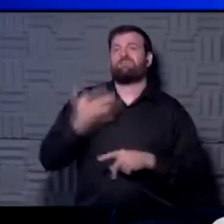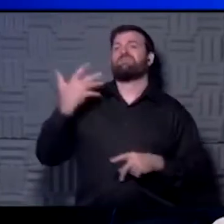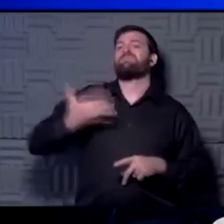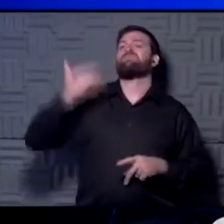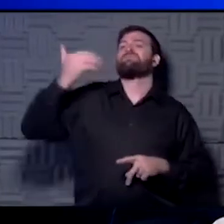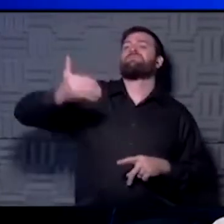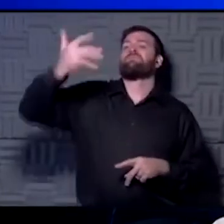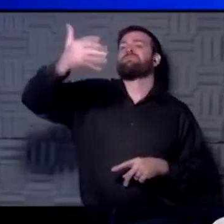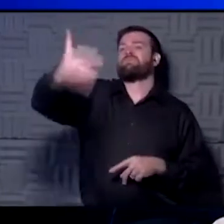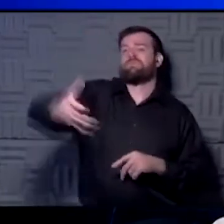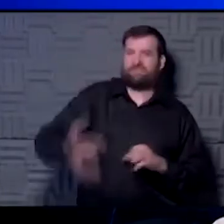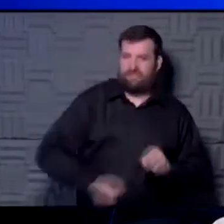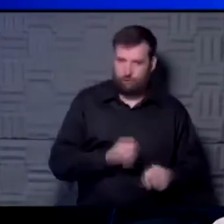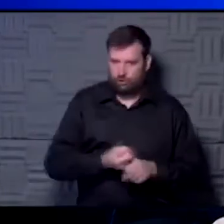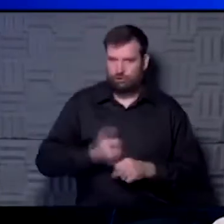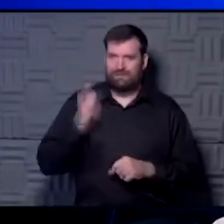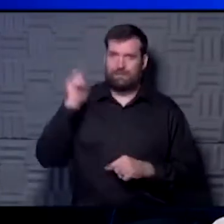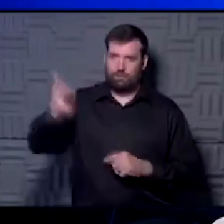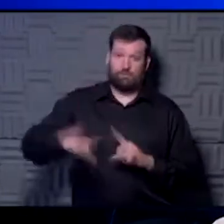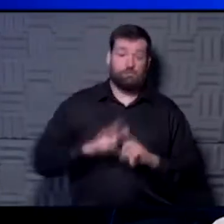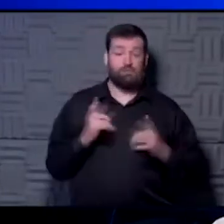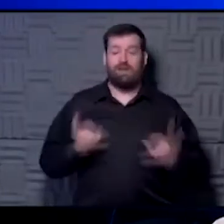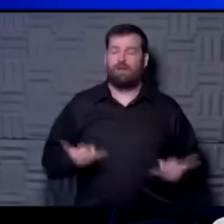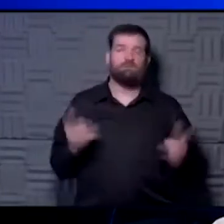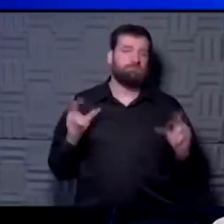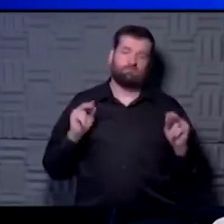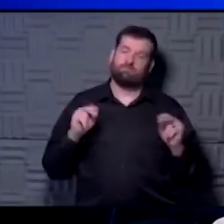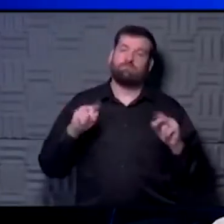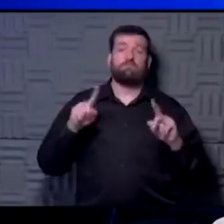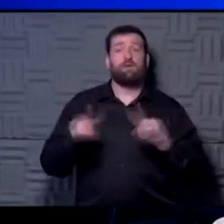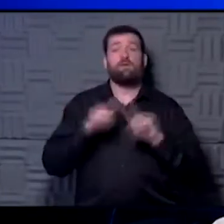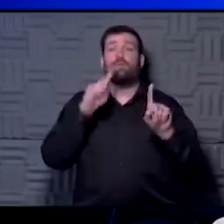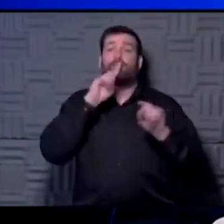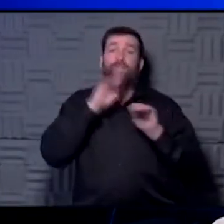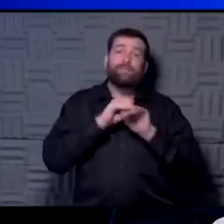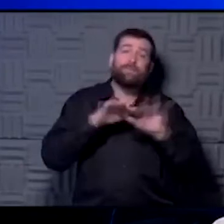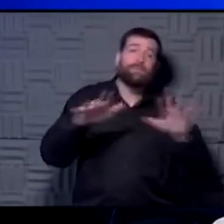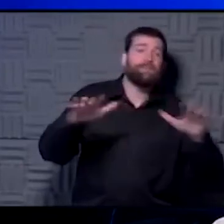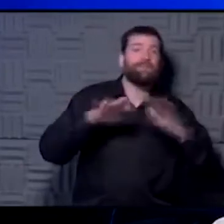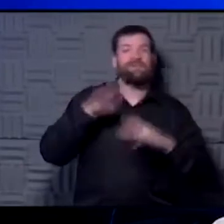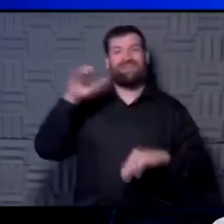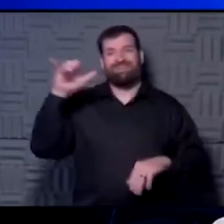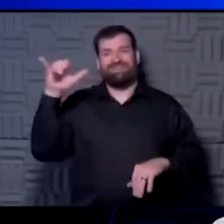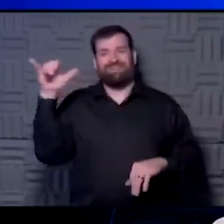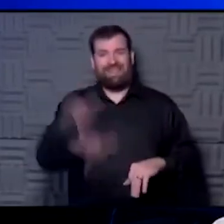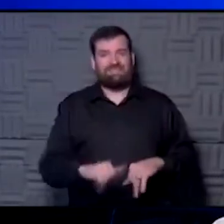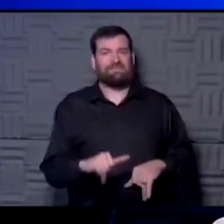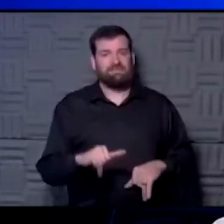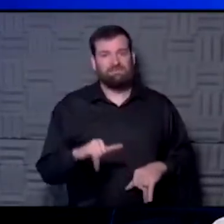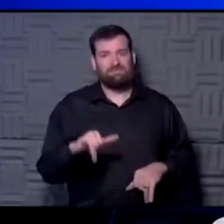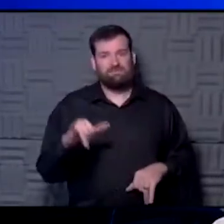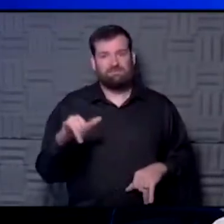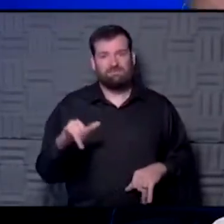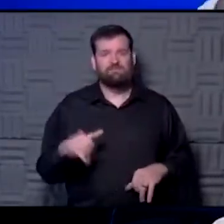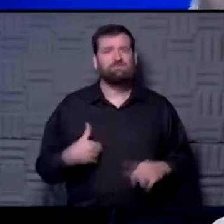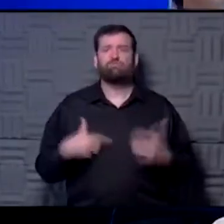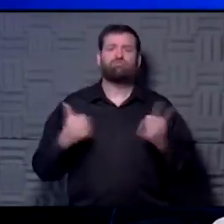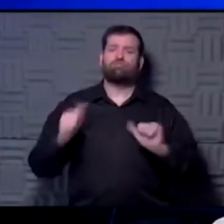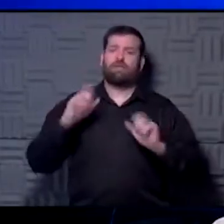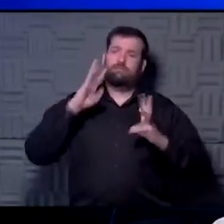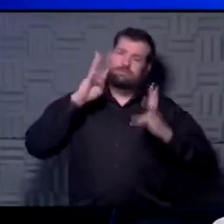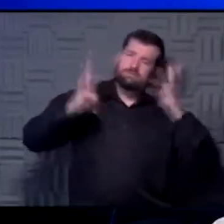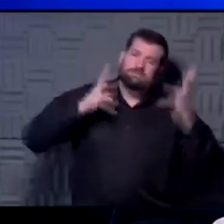road. Right now, I think that's hard. But just remember, your breath cloud that's the answer. We try and invent all these